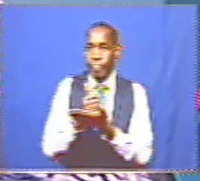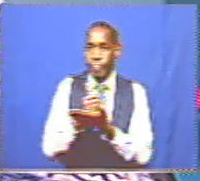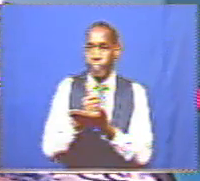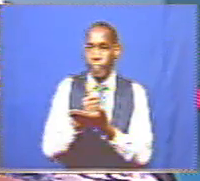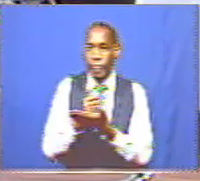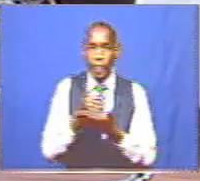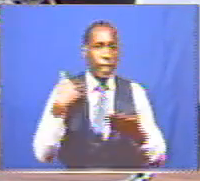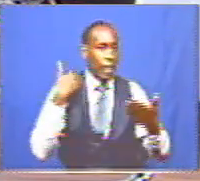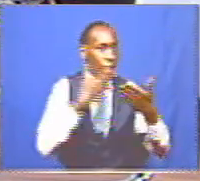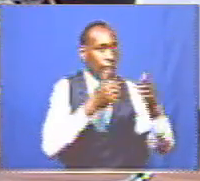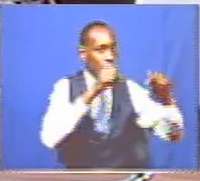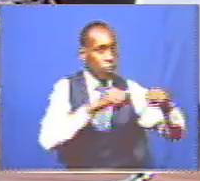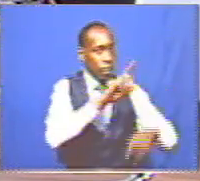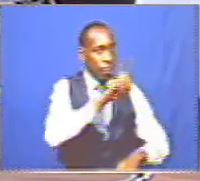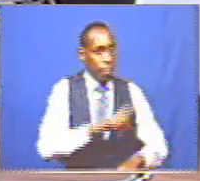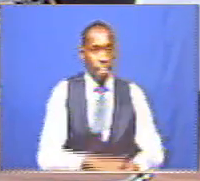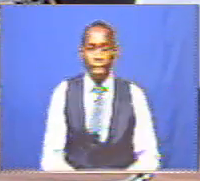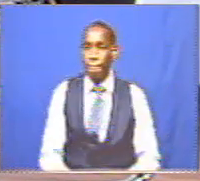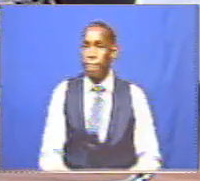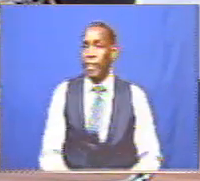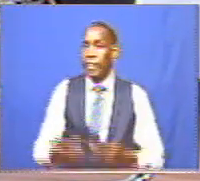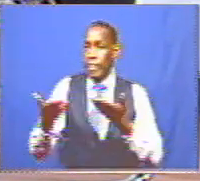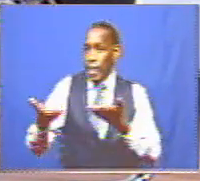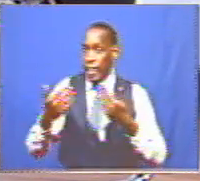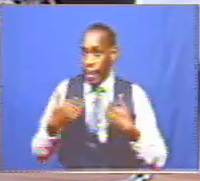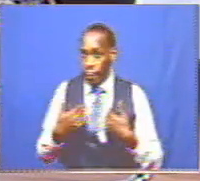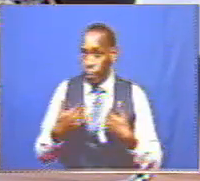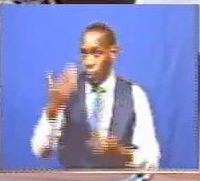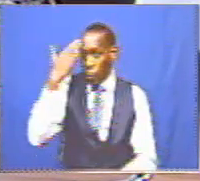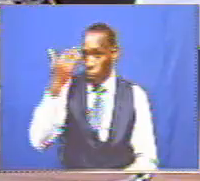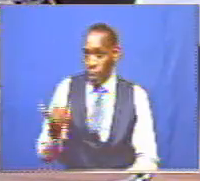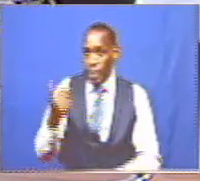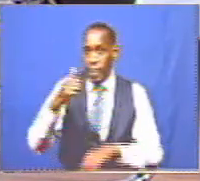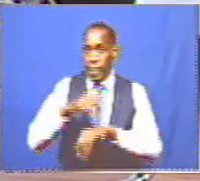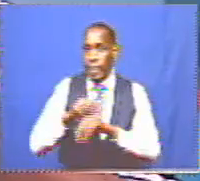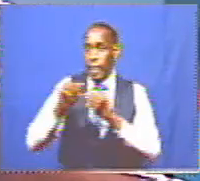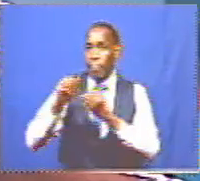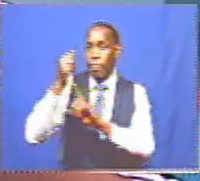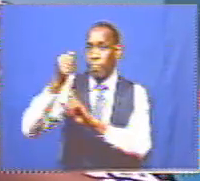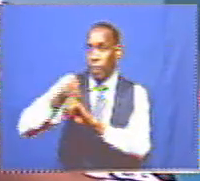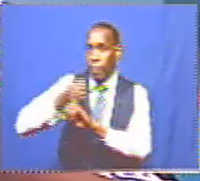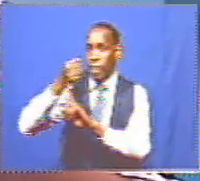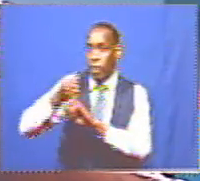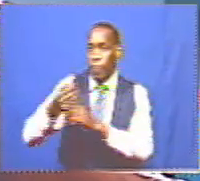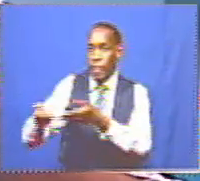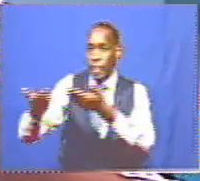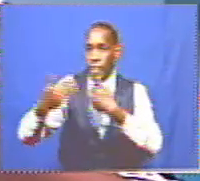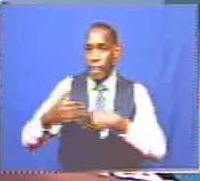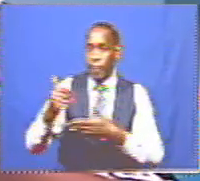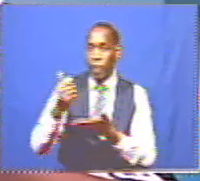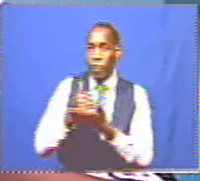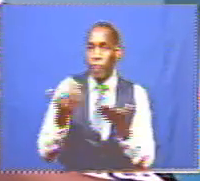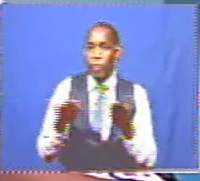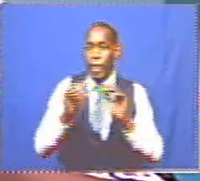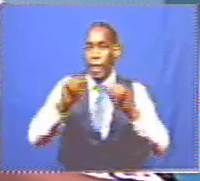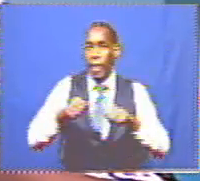until today? They're there now because when I was able to lobby, they were given offices where they could be